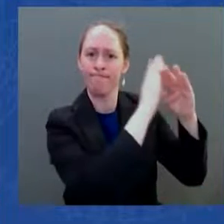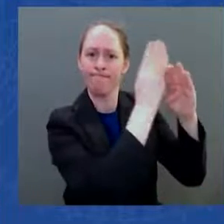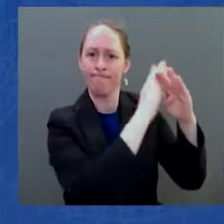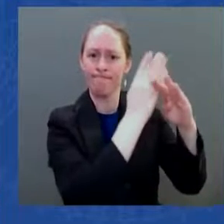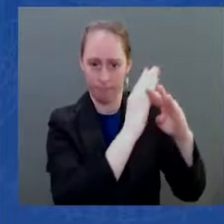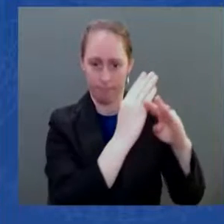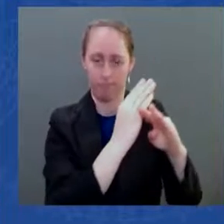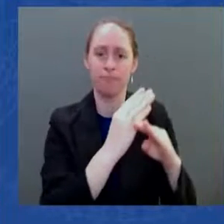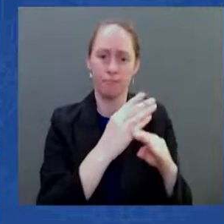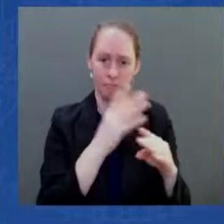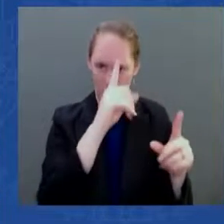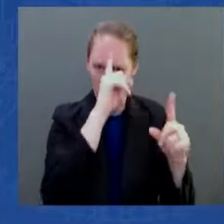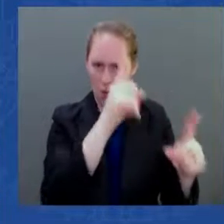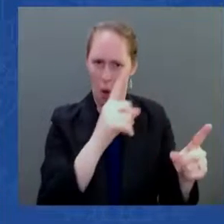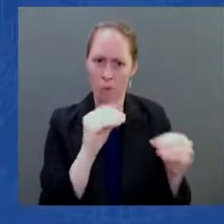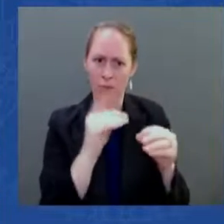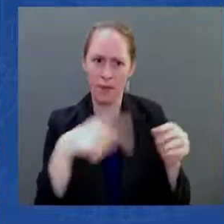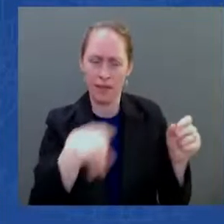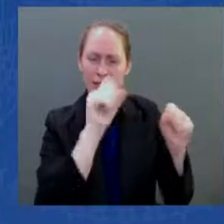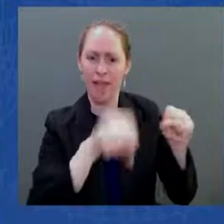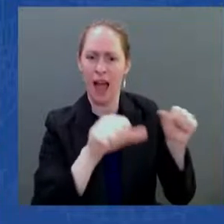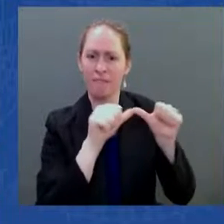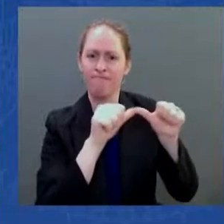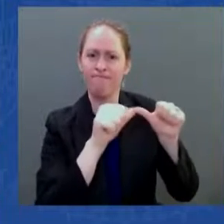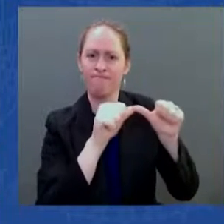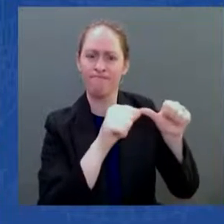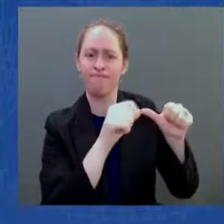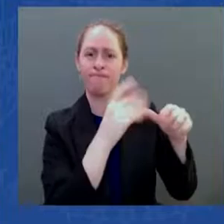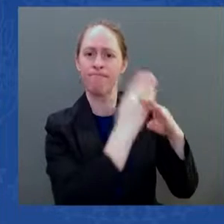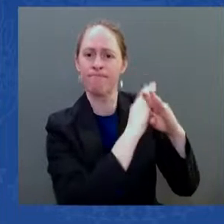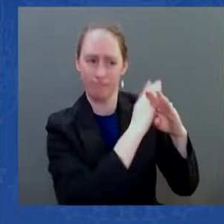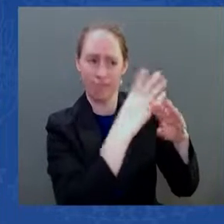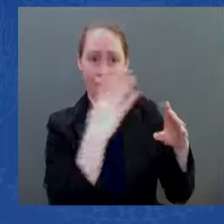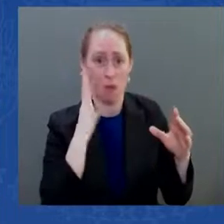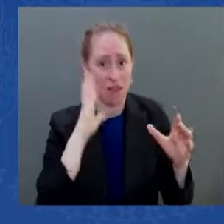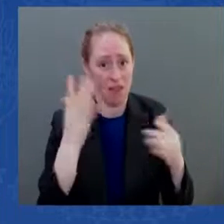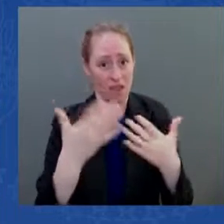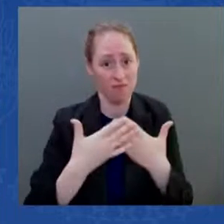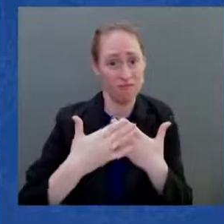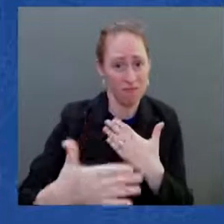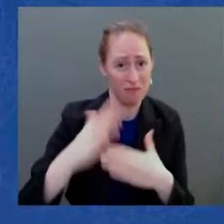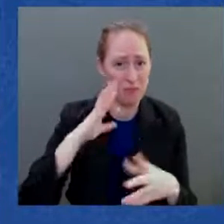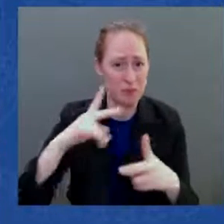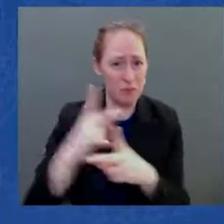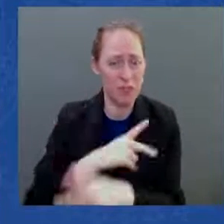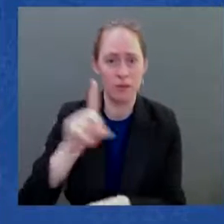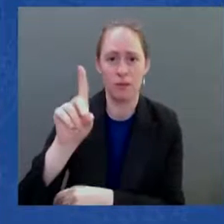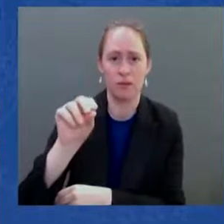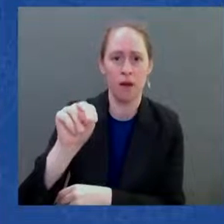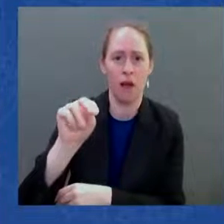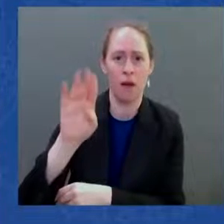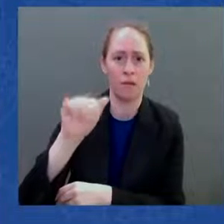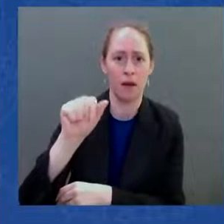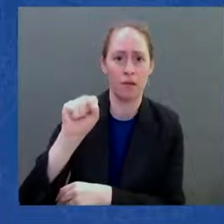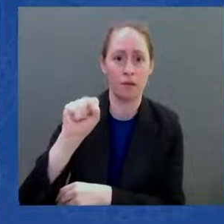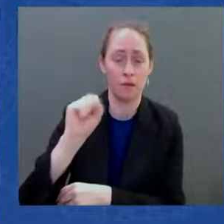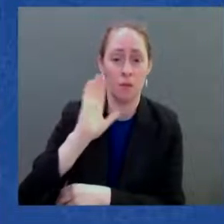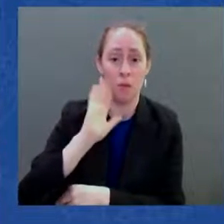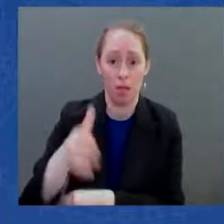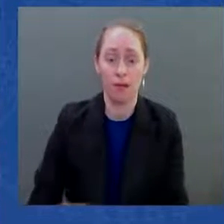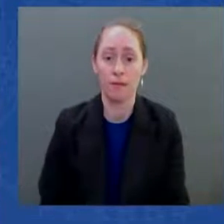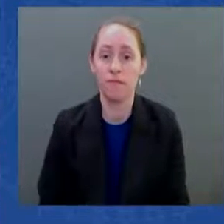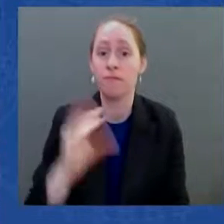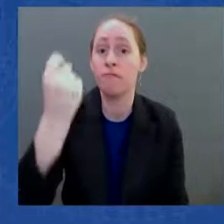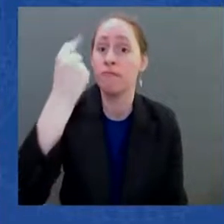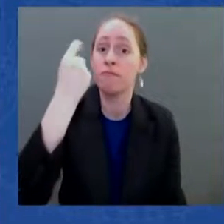the Donbas region, which is a different war than in other places because both topographically it's different. It's flat, it's